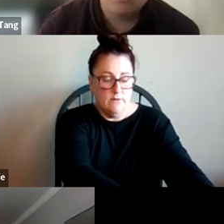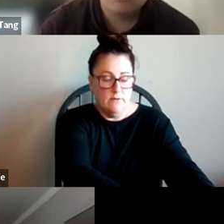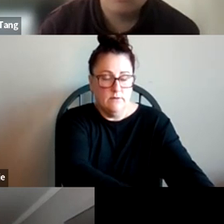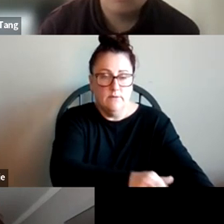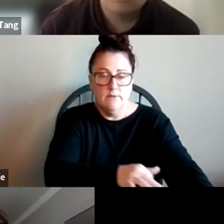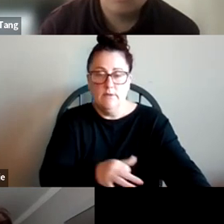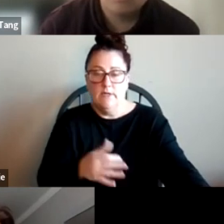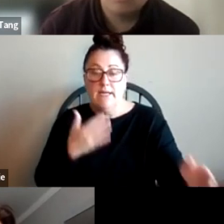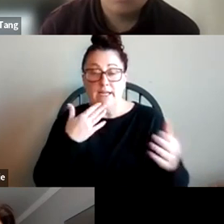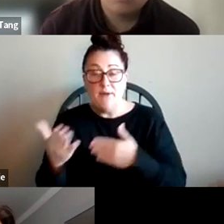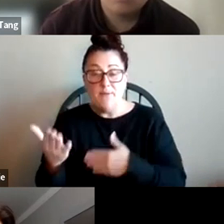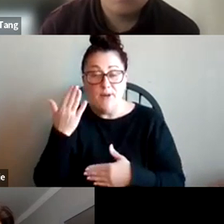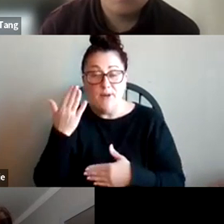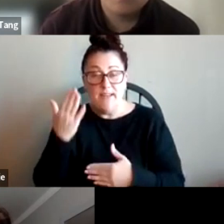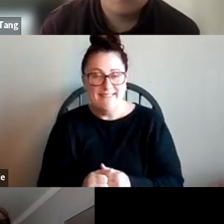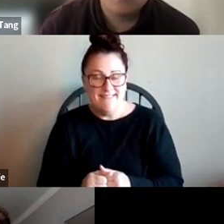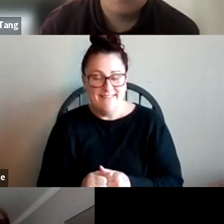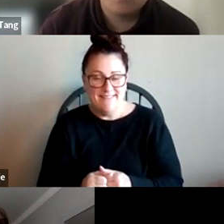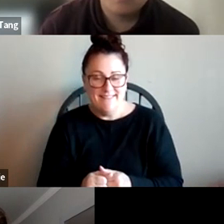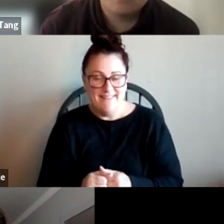Good morning. Good morning.